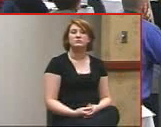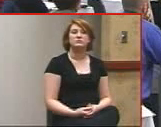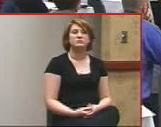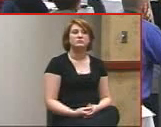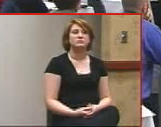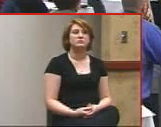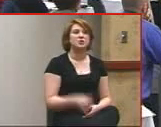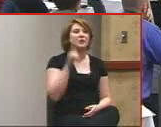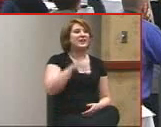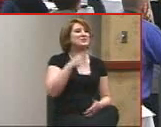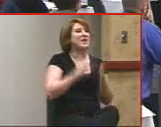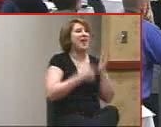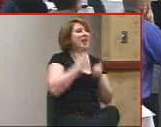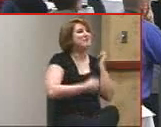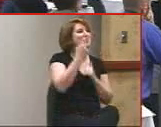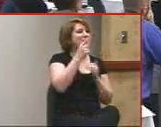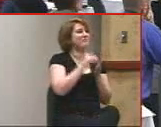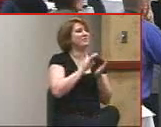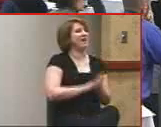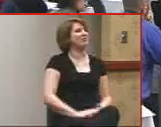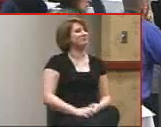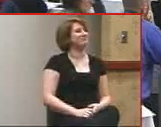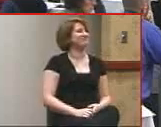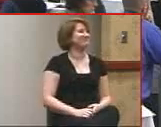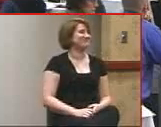So that's what everybody here had.